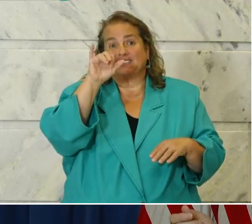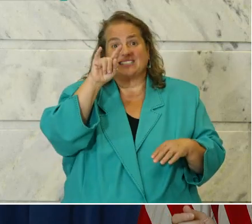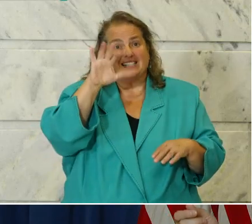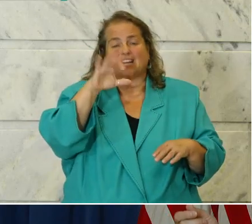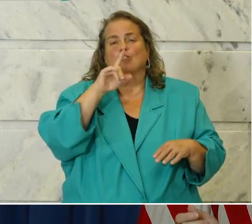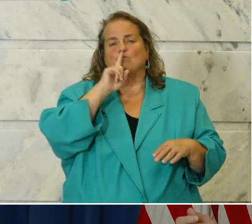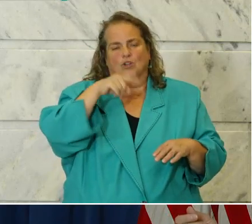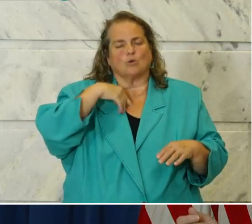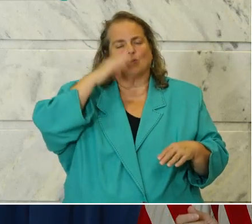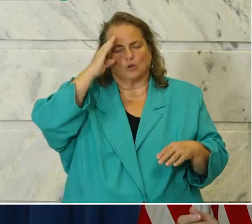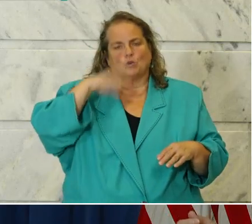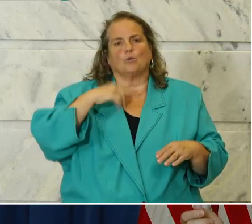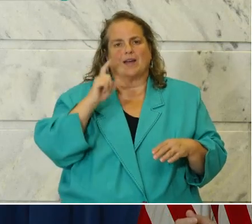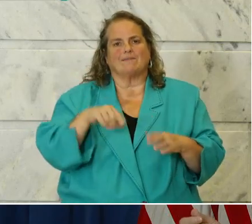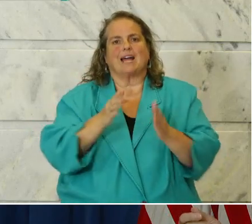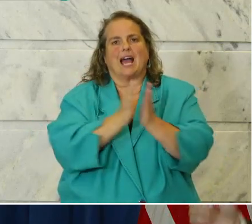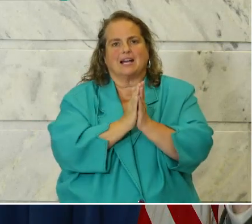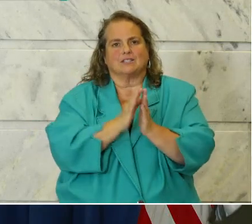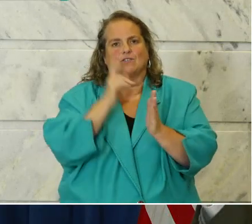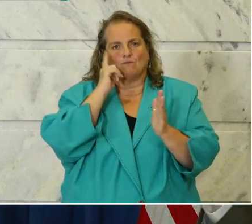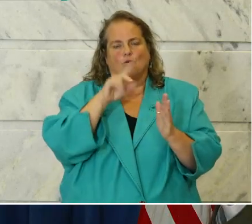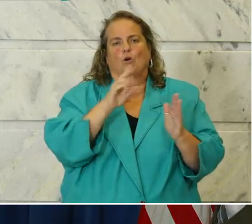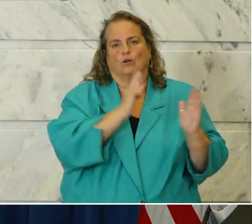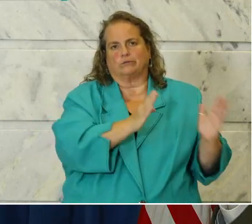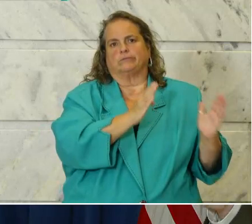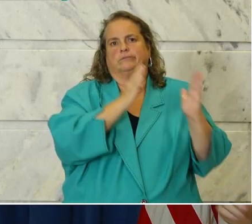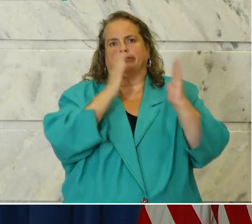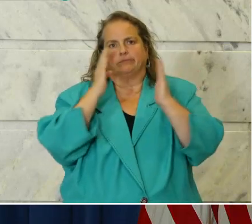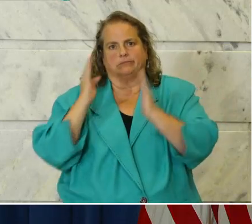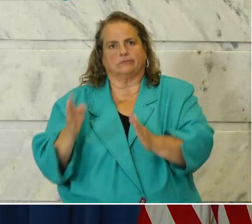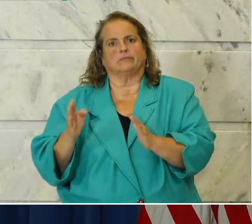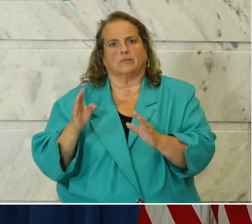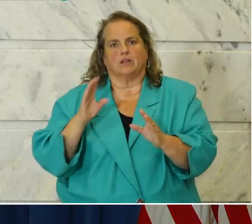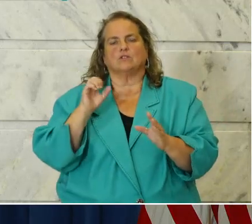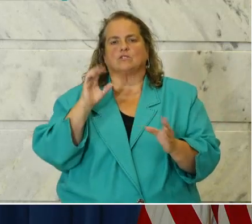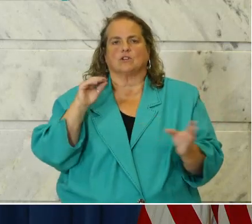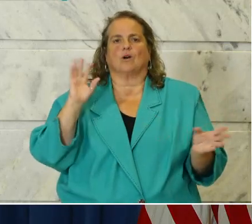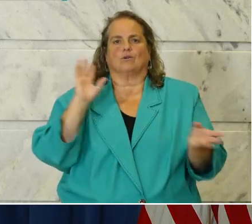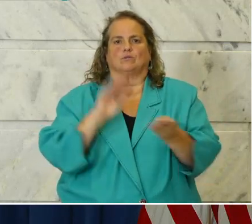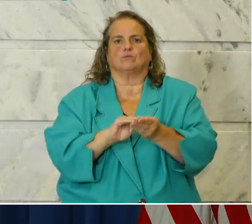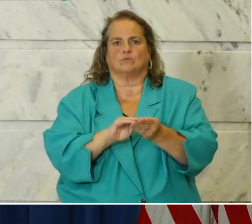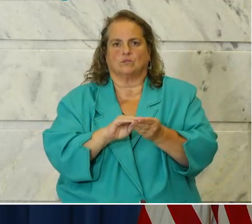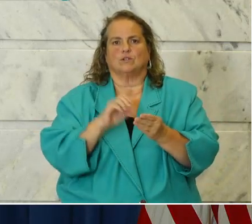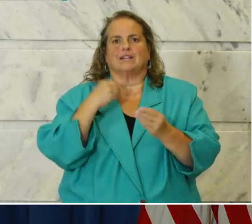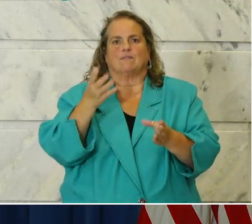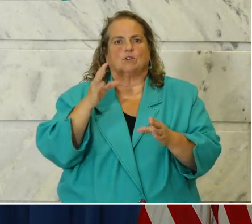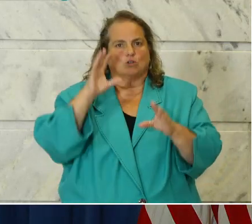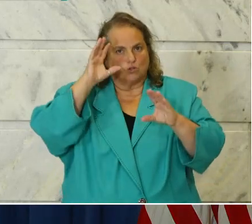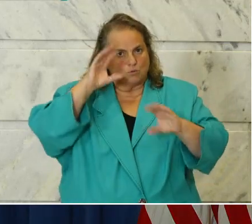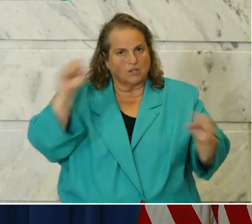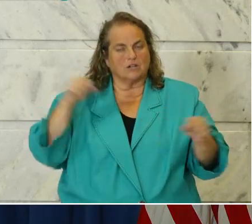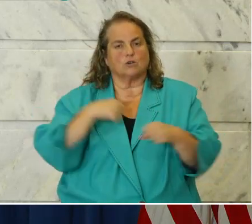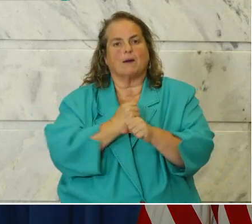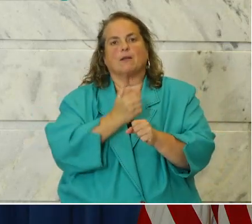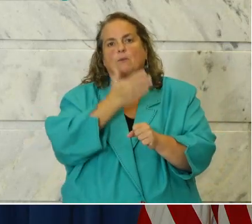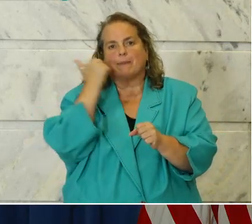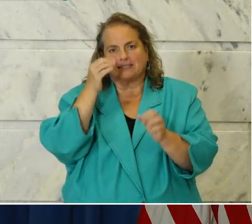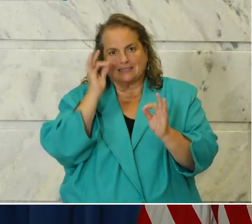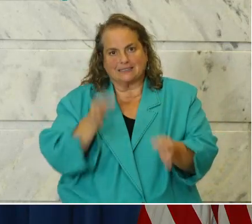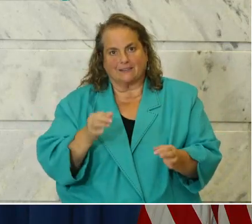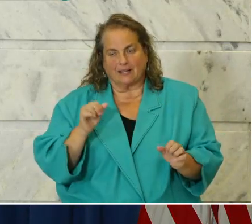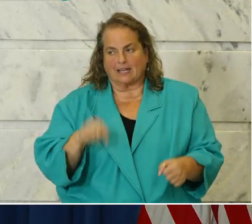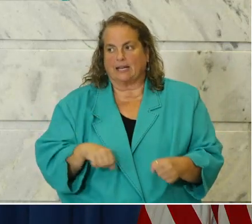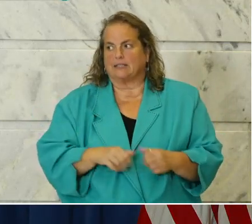were pretty sure we were going to have to ask for 2 sets. Hopefully this gives more certainty to help our superintendents make the best decisions they can.